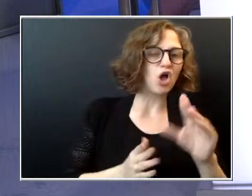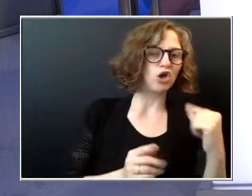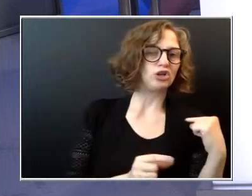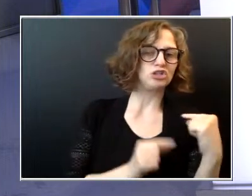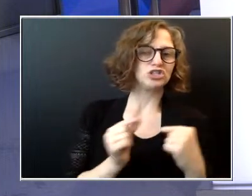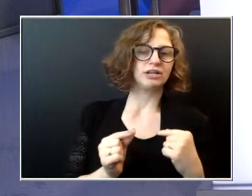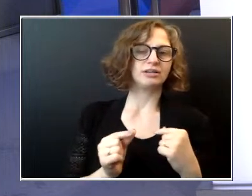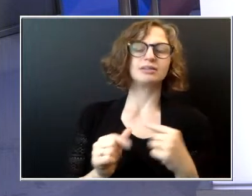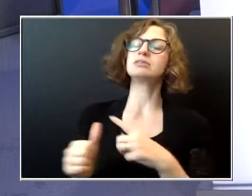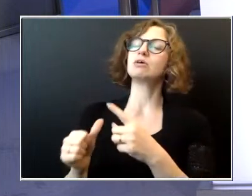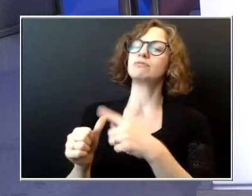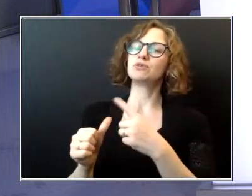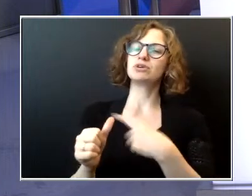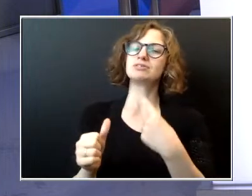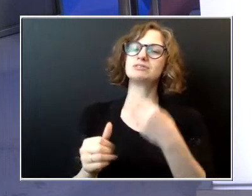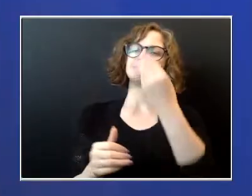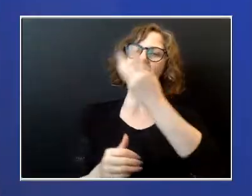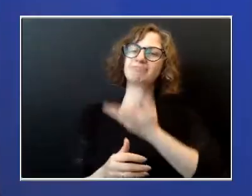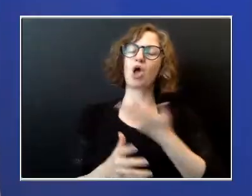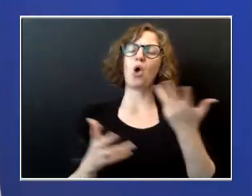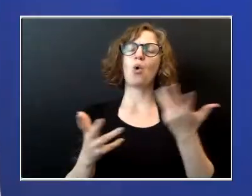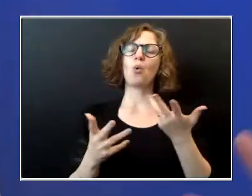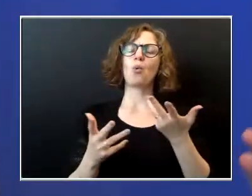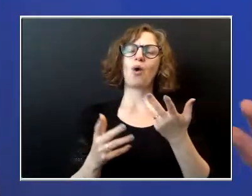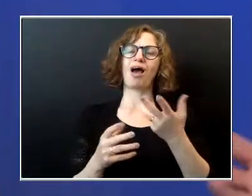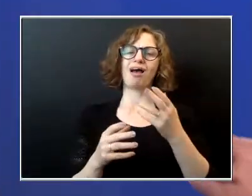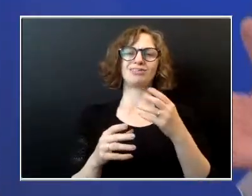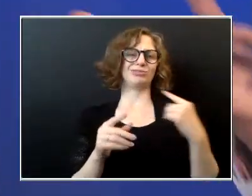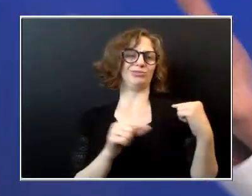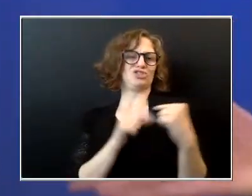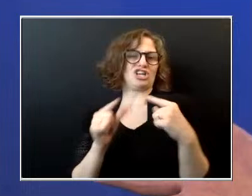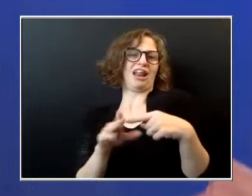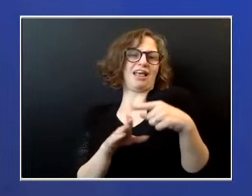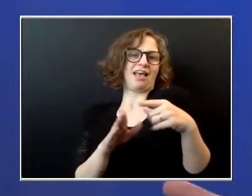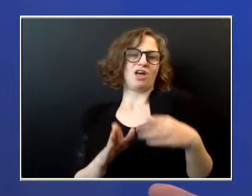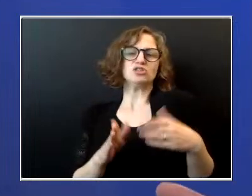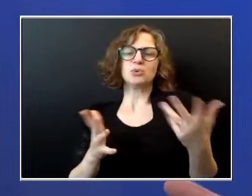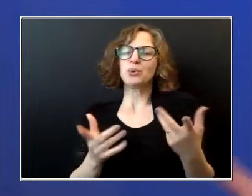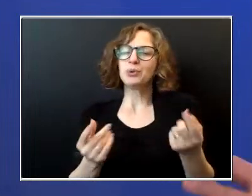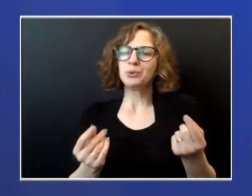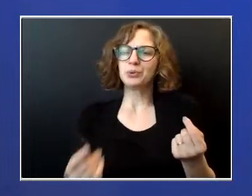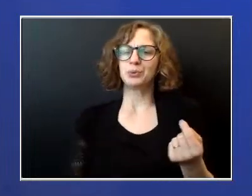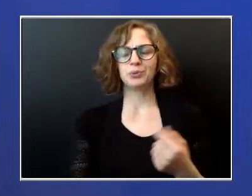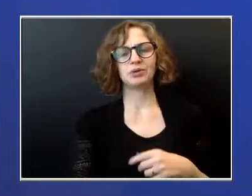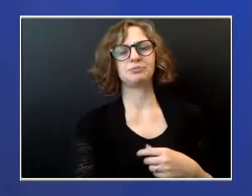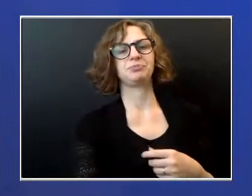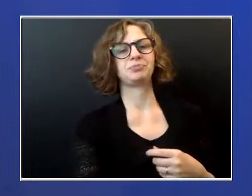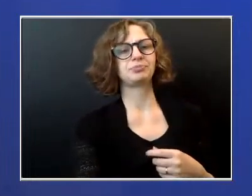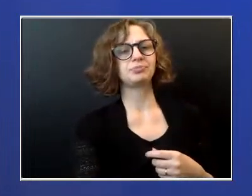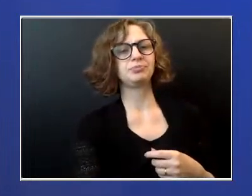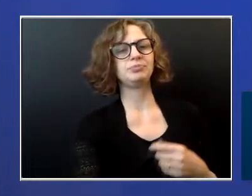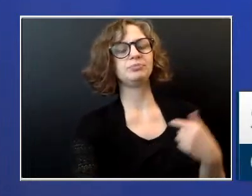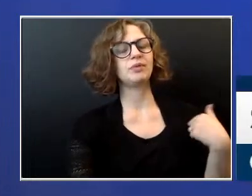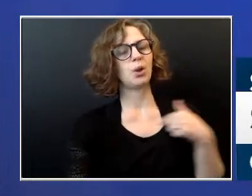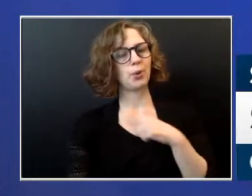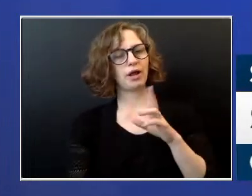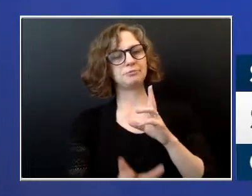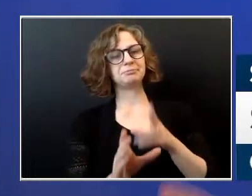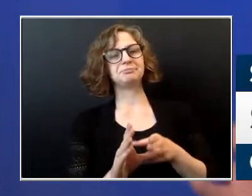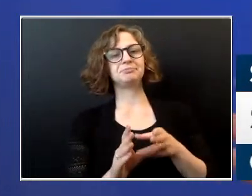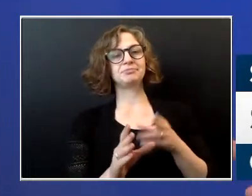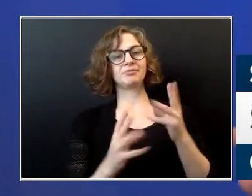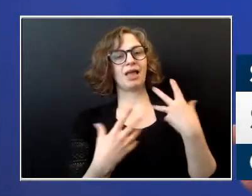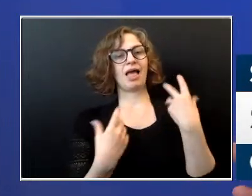genetic counselors do? Genetic counselors, we are part of a healthcare team, a vital healthcare service, and